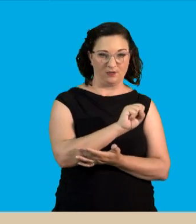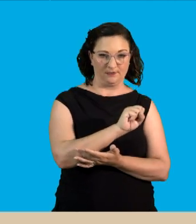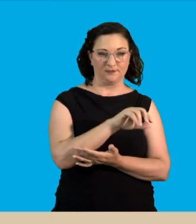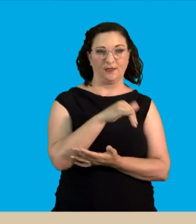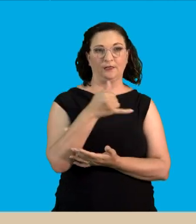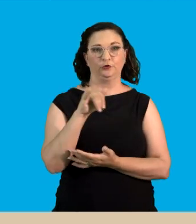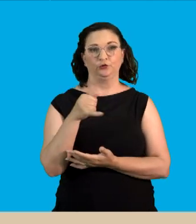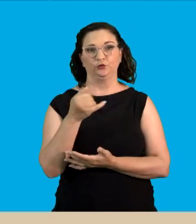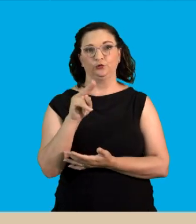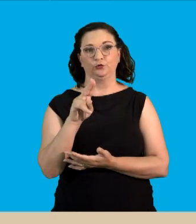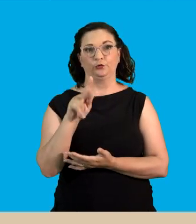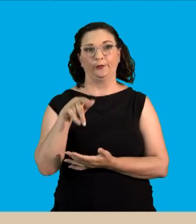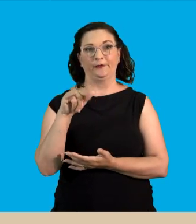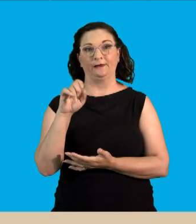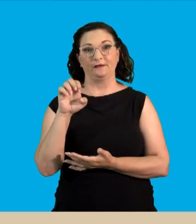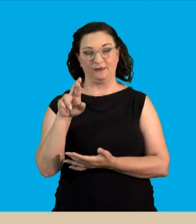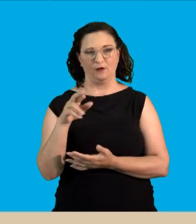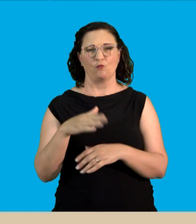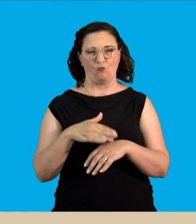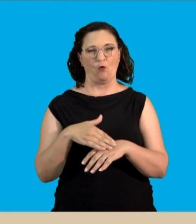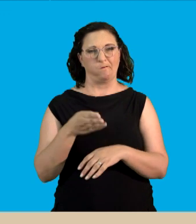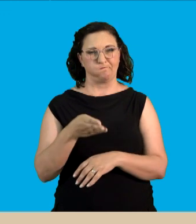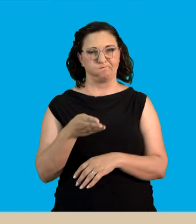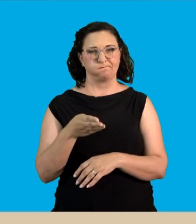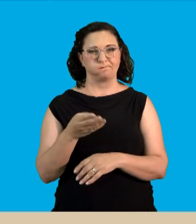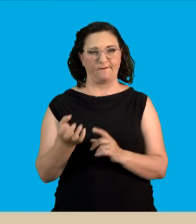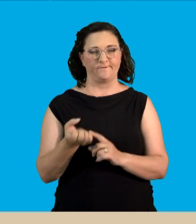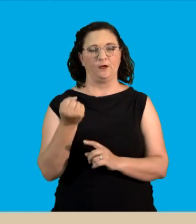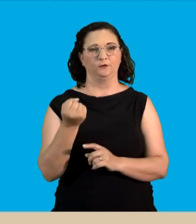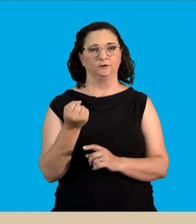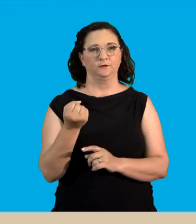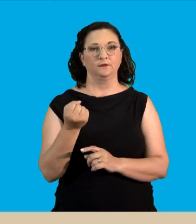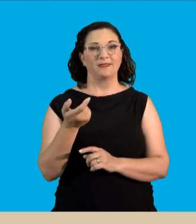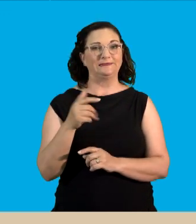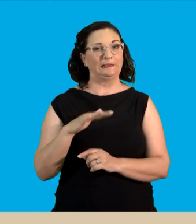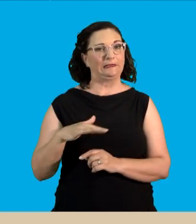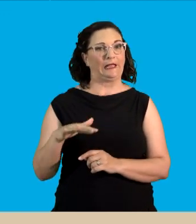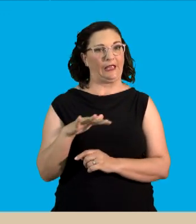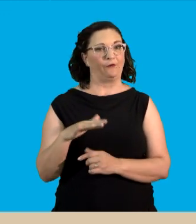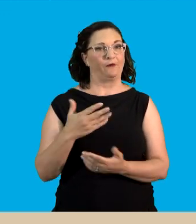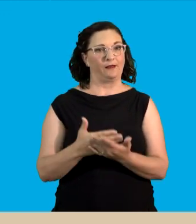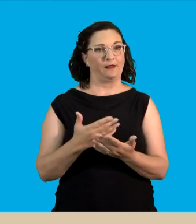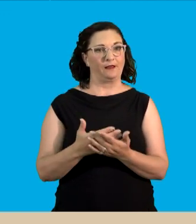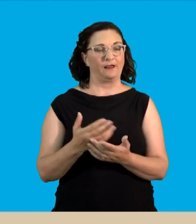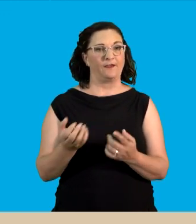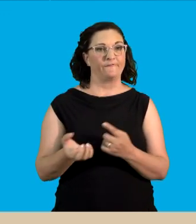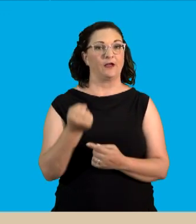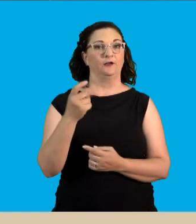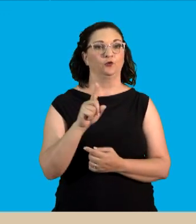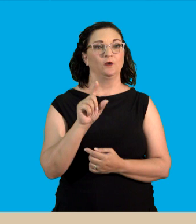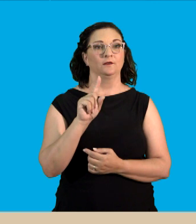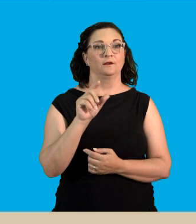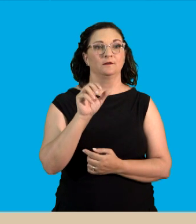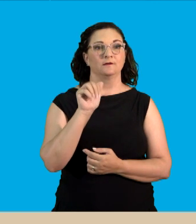Mars and Jupiter, these are the areas in which asteroids are found. This is